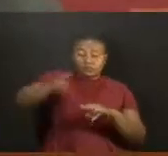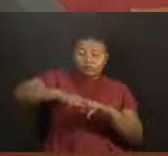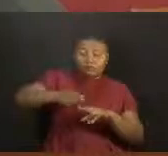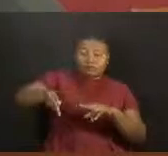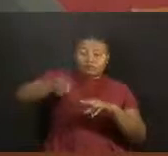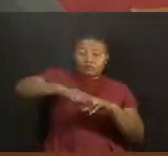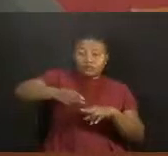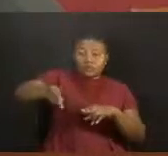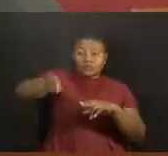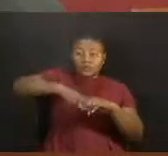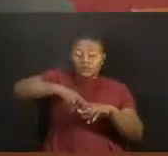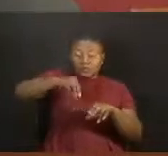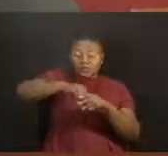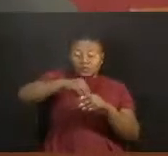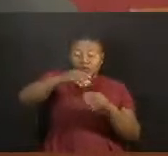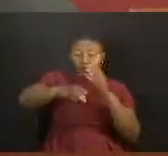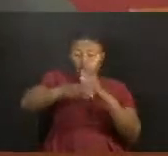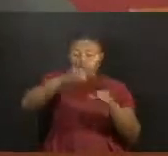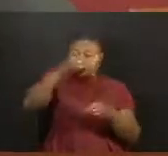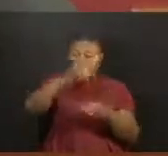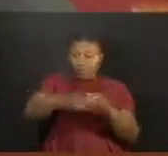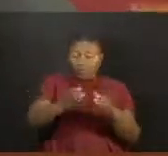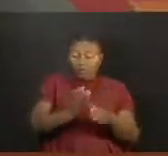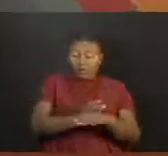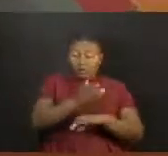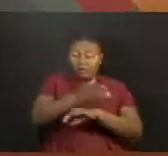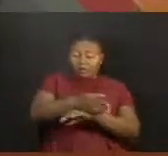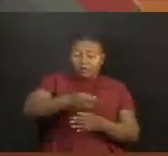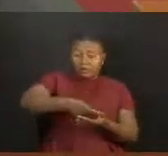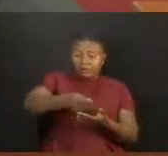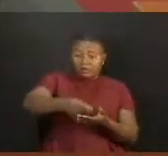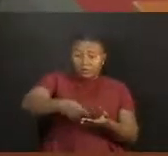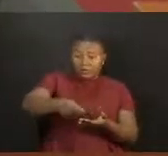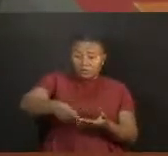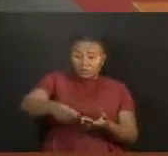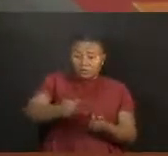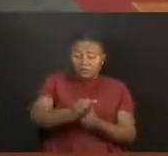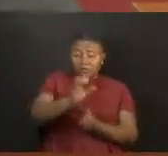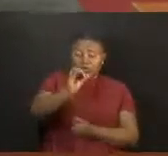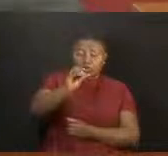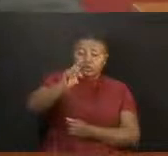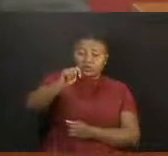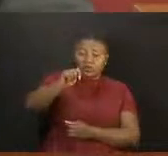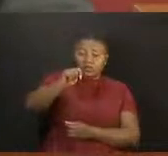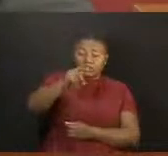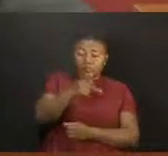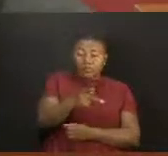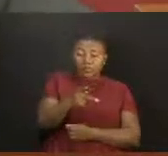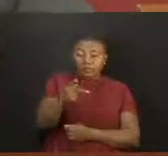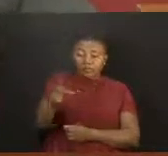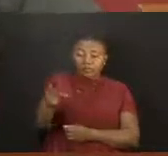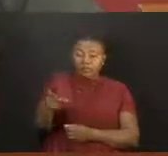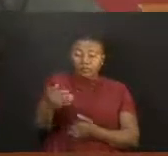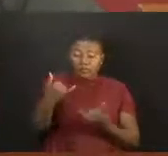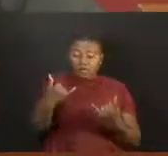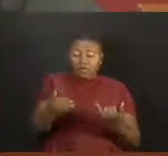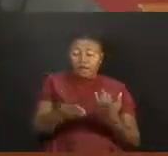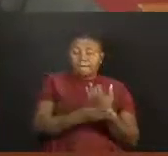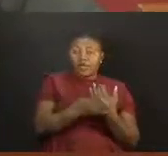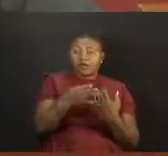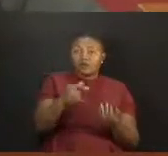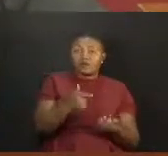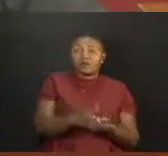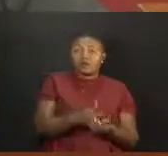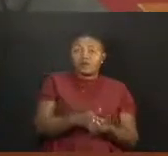contract sum. After the signing of contract with Goki Properties, now the Bank of Ghana have to